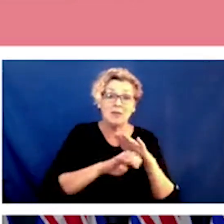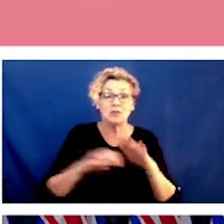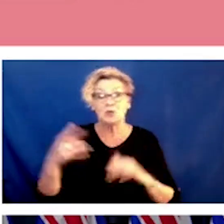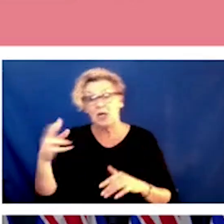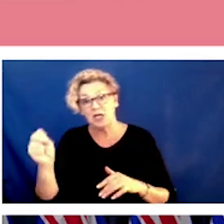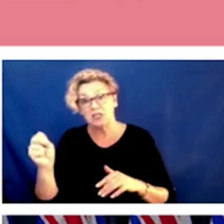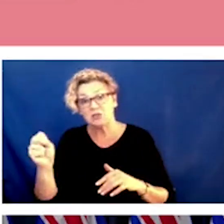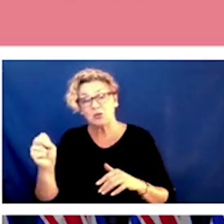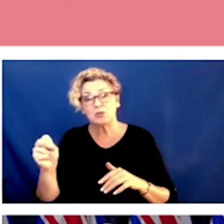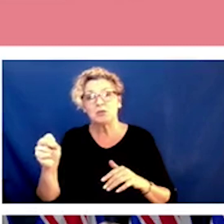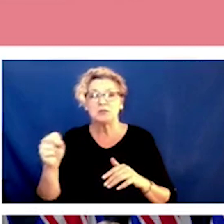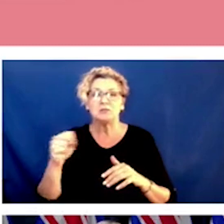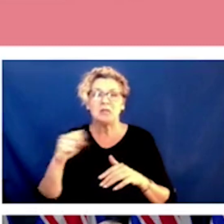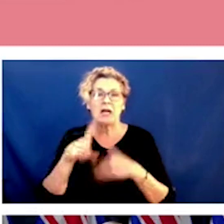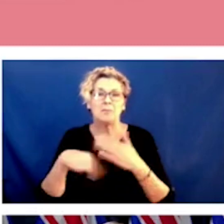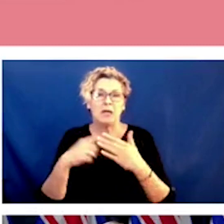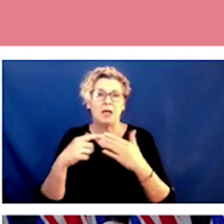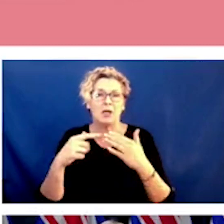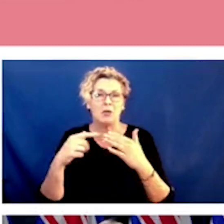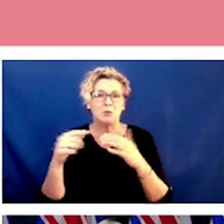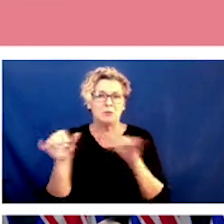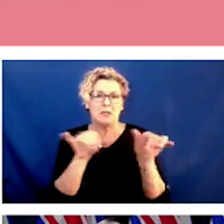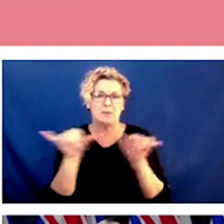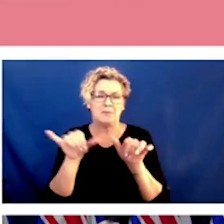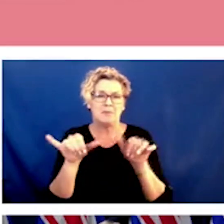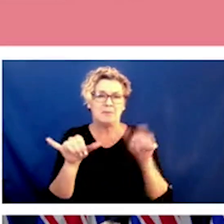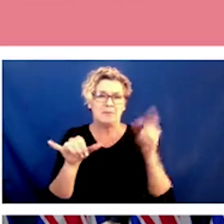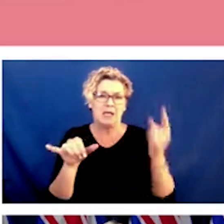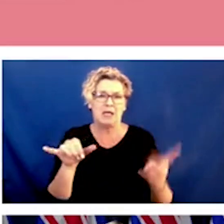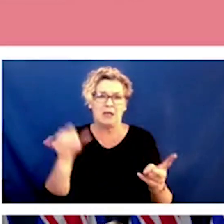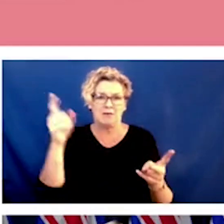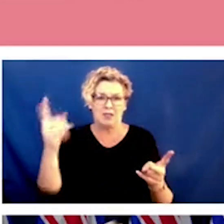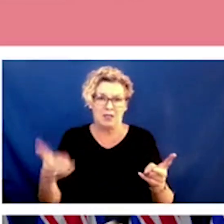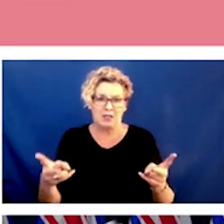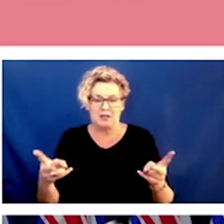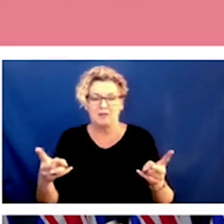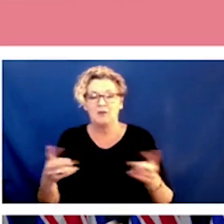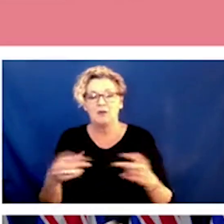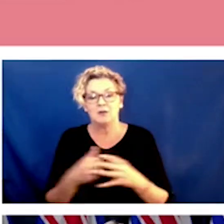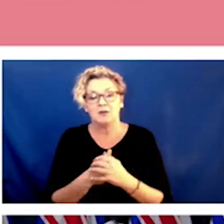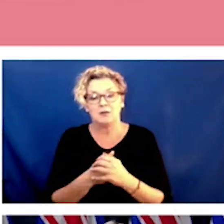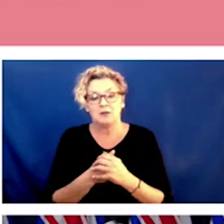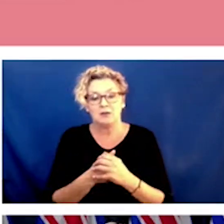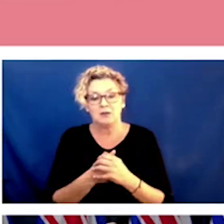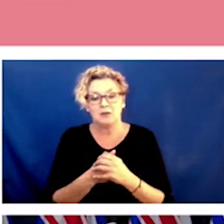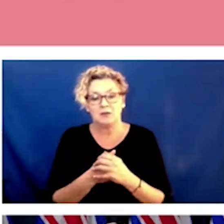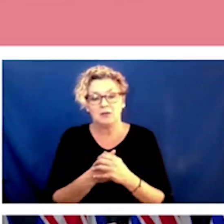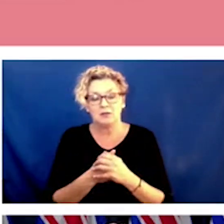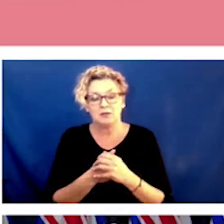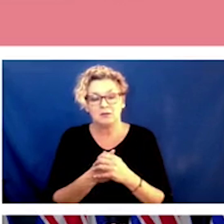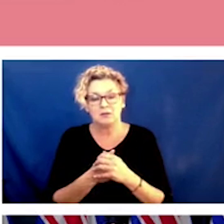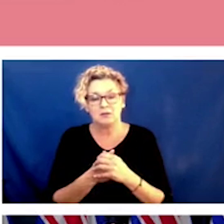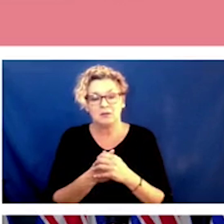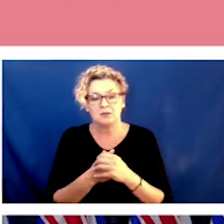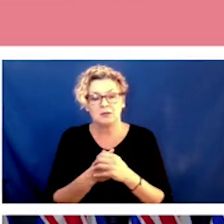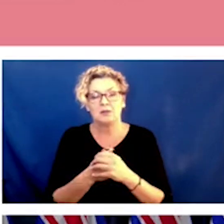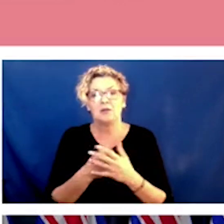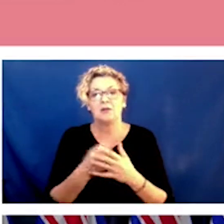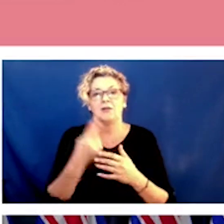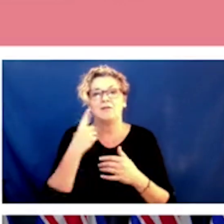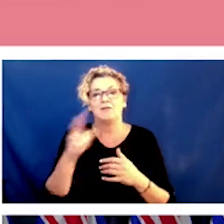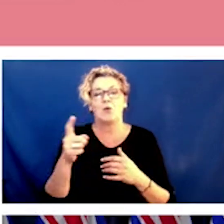up until October 1st, there were 50 that were reported, and those are all on the BC CDC and the local health